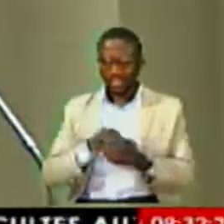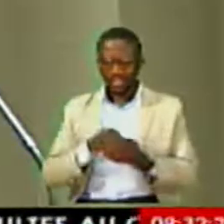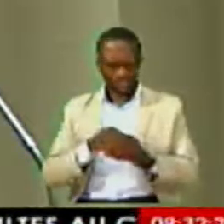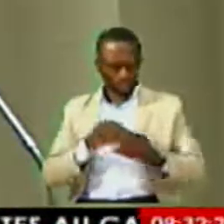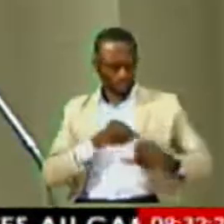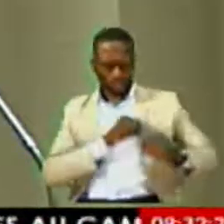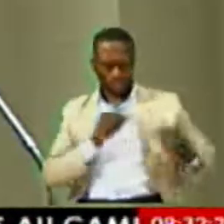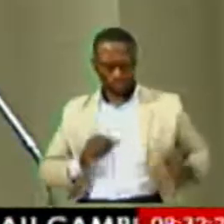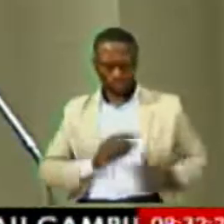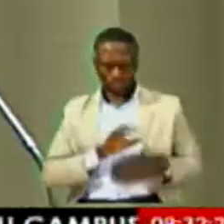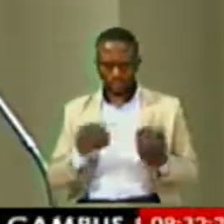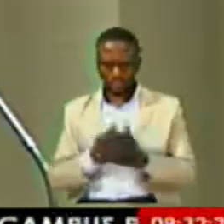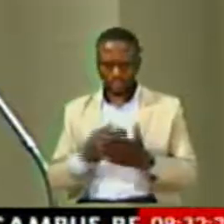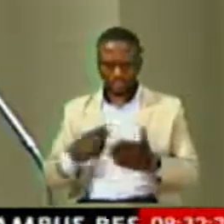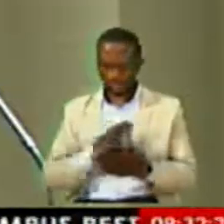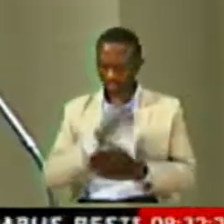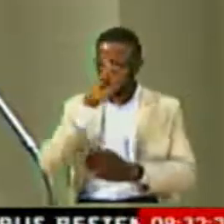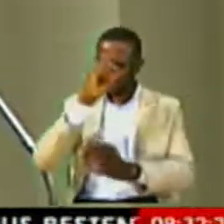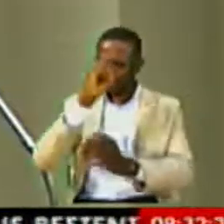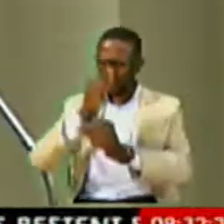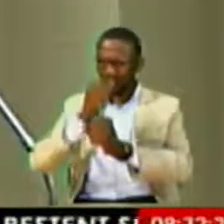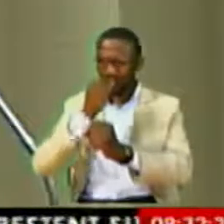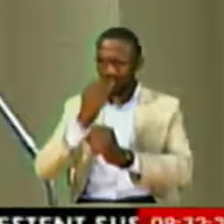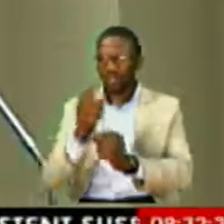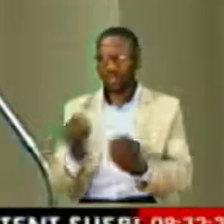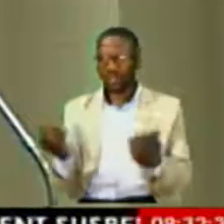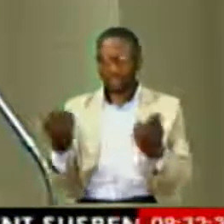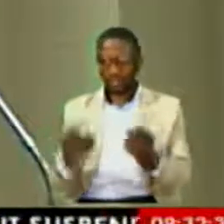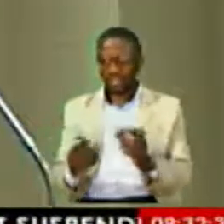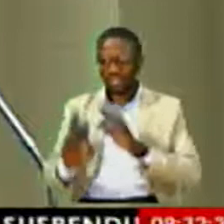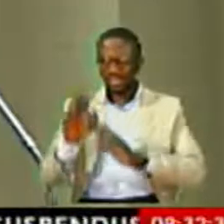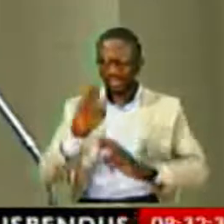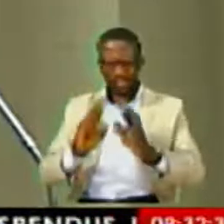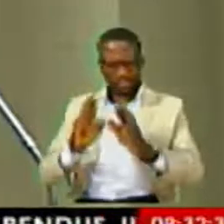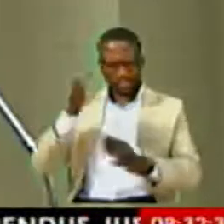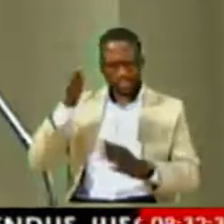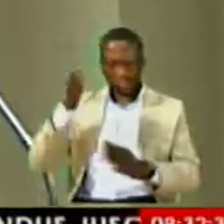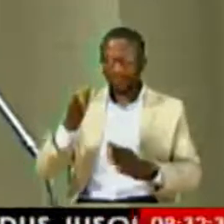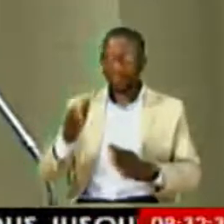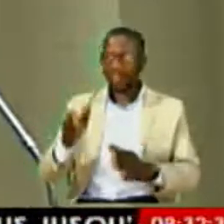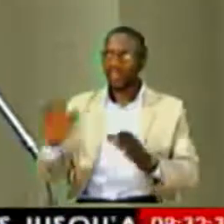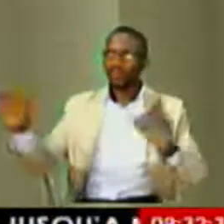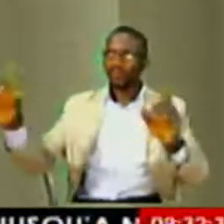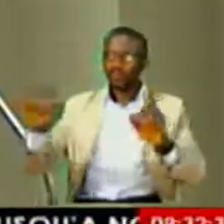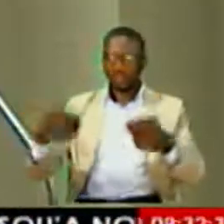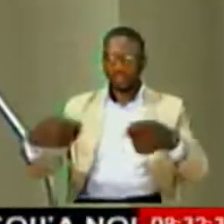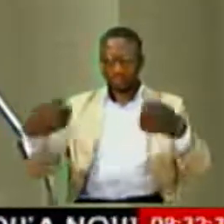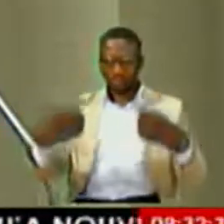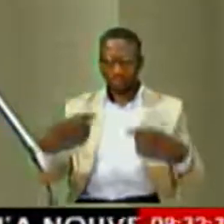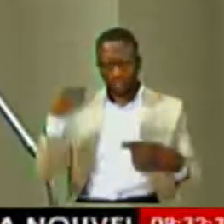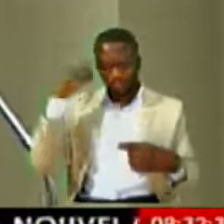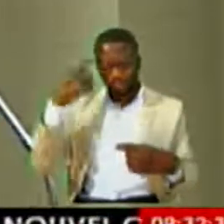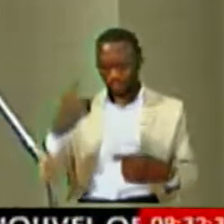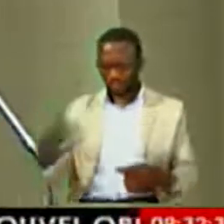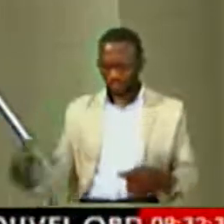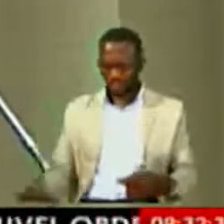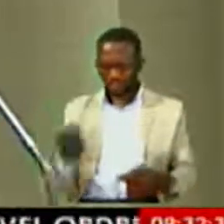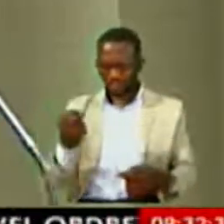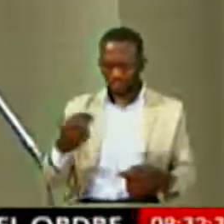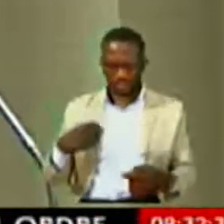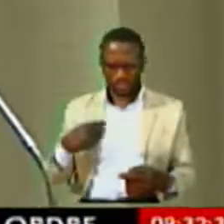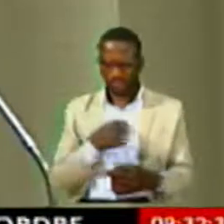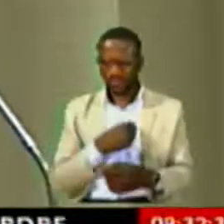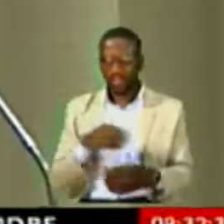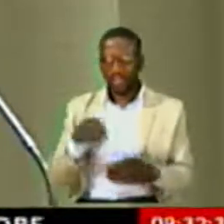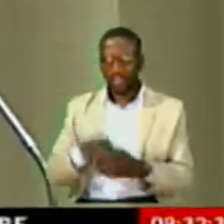Quand il viendra, when he comes, il viendra nous prendre. He will come to take us. À ce temps-là, in that